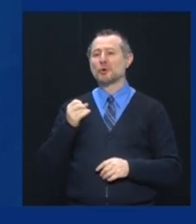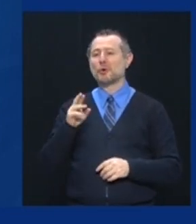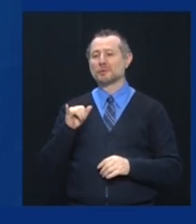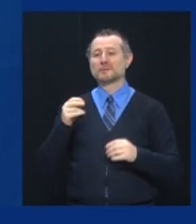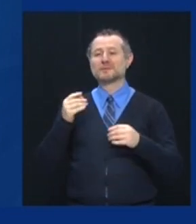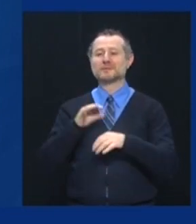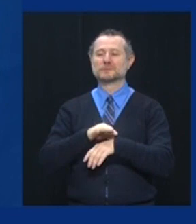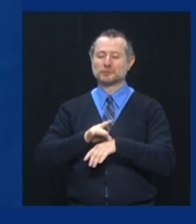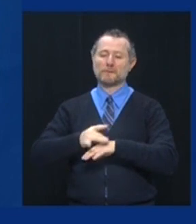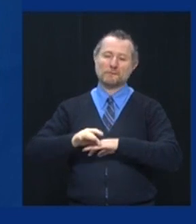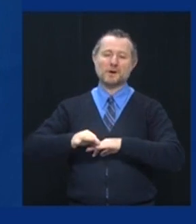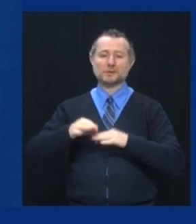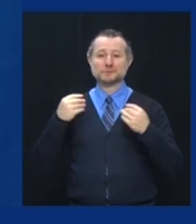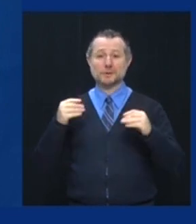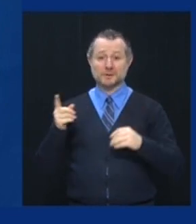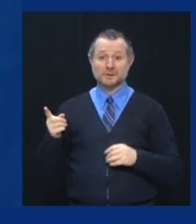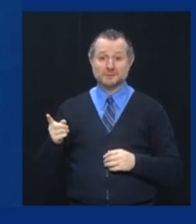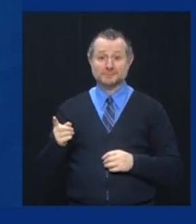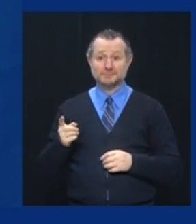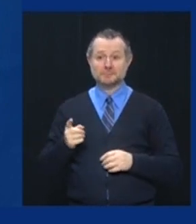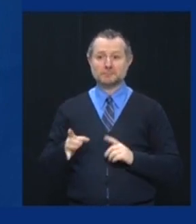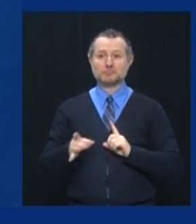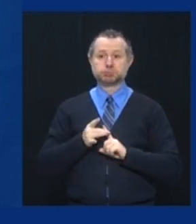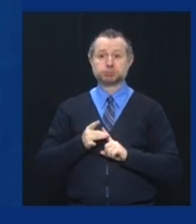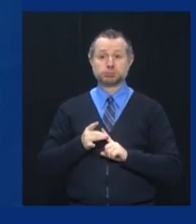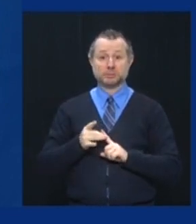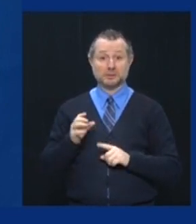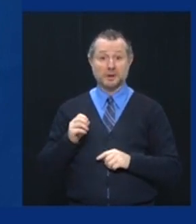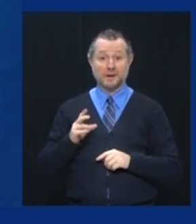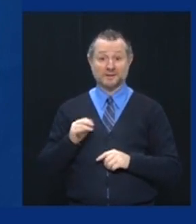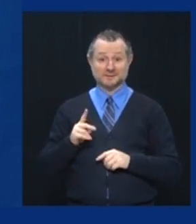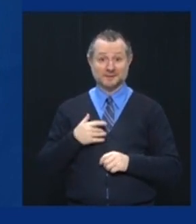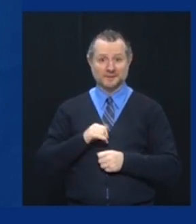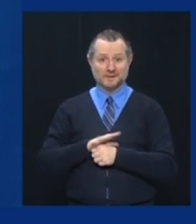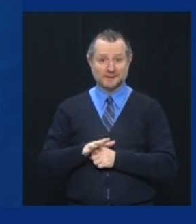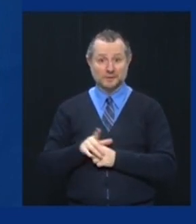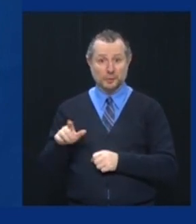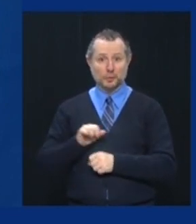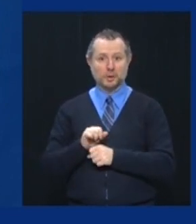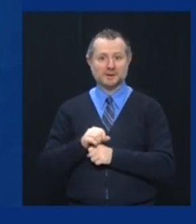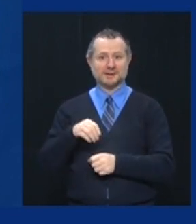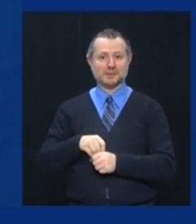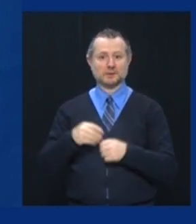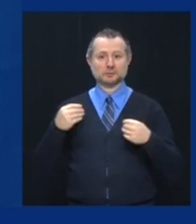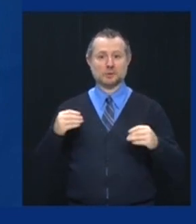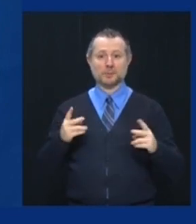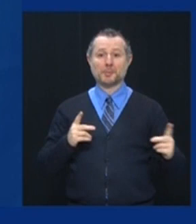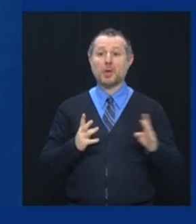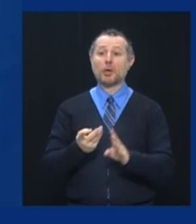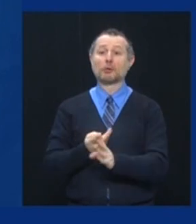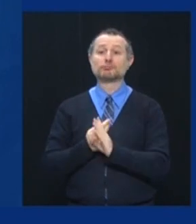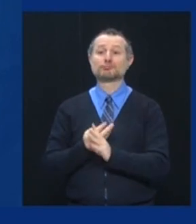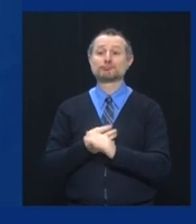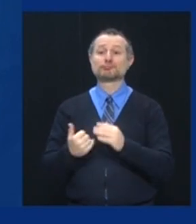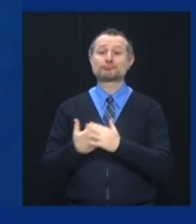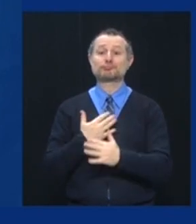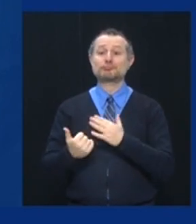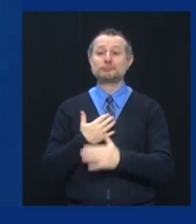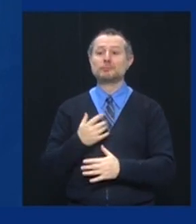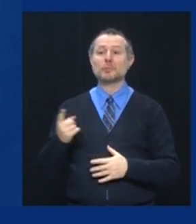contact tracing. He was in a retail store. A lot of people walk in and out of a retail store. Super